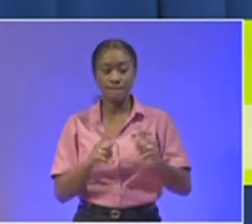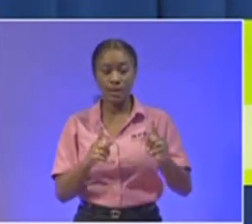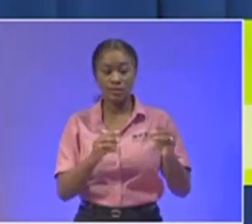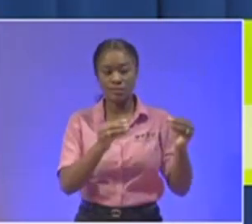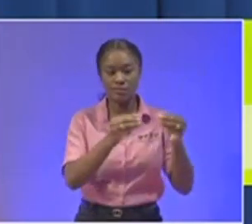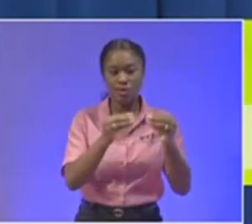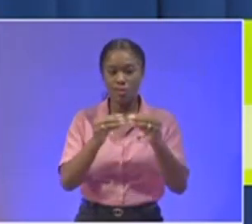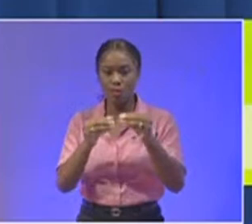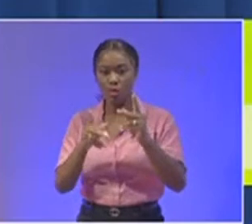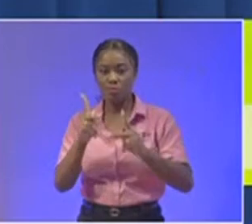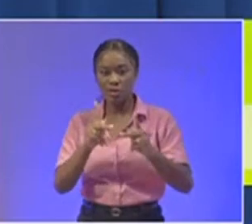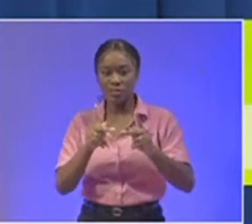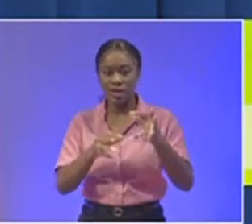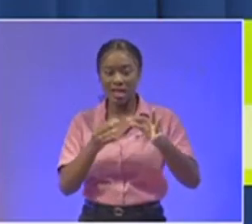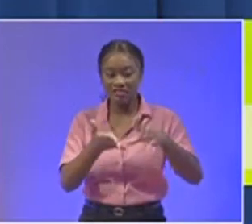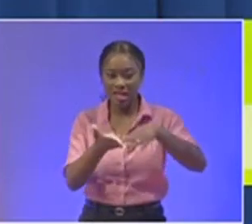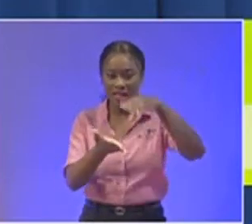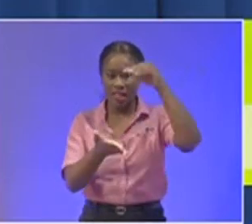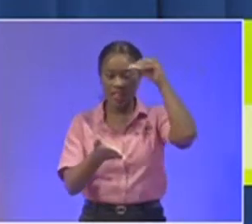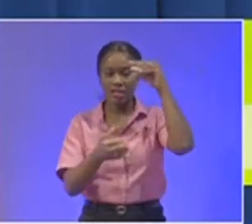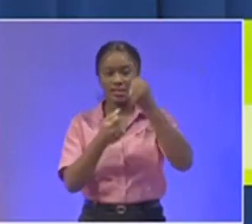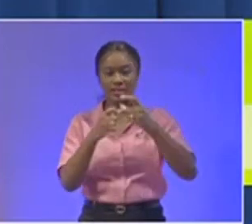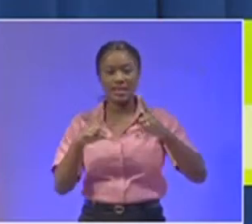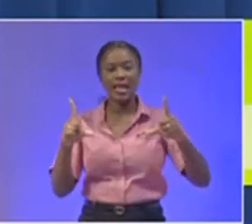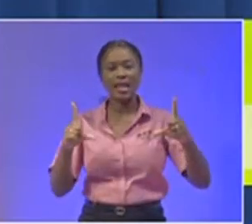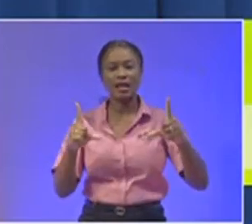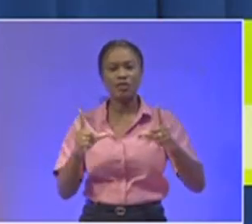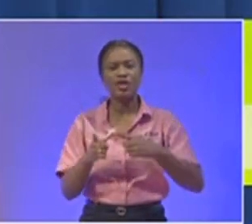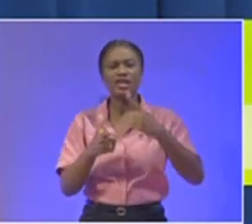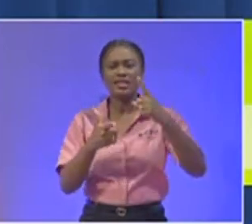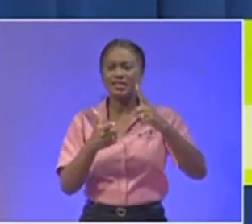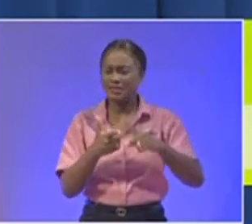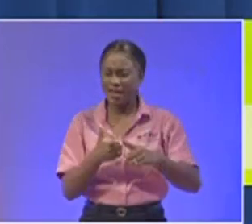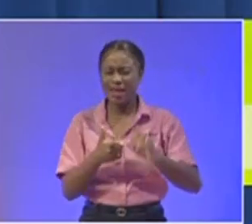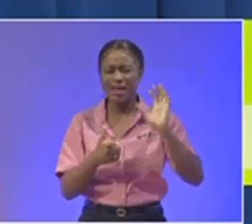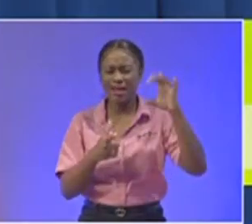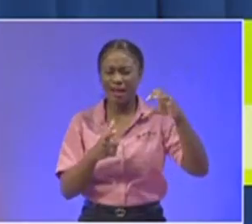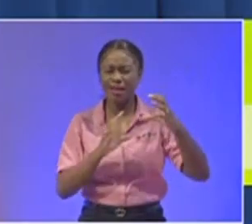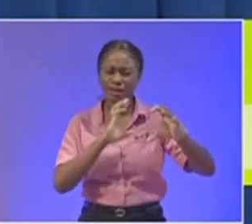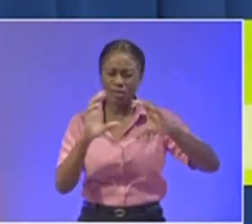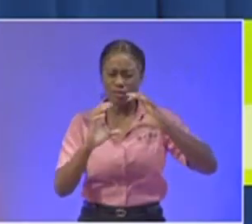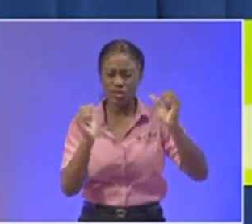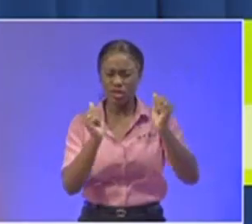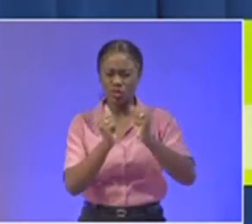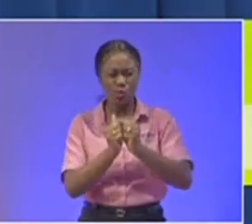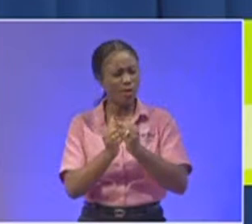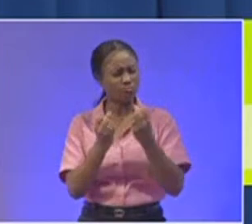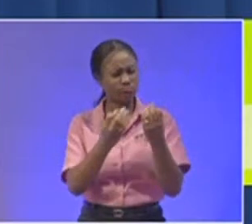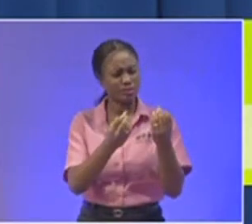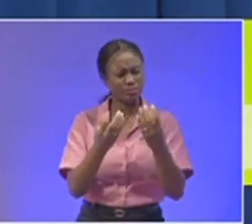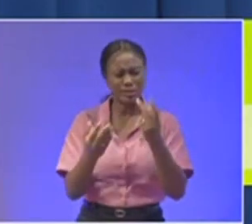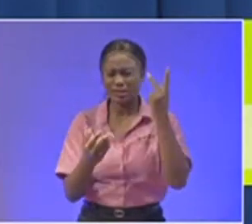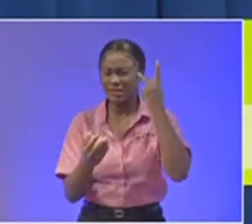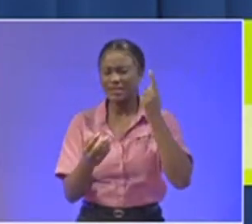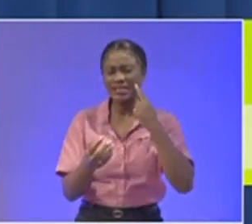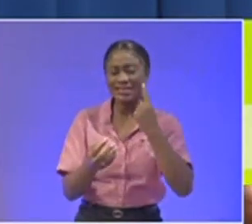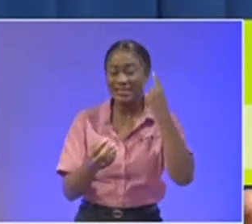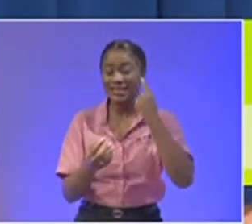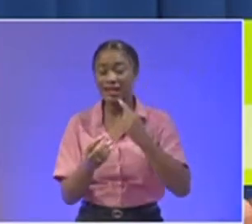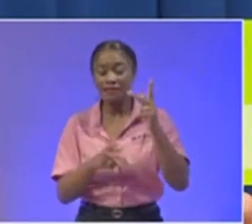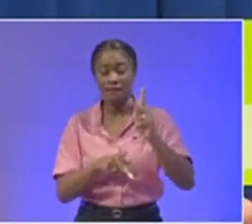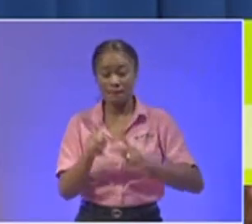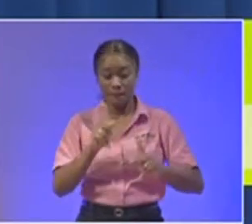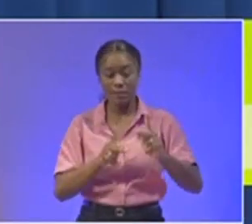us that can learn sign language, we have over 20,000 deaf people in Trinidad and Tobago, then we can be part of that opportunity